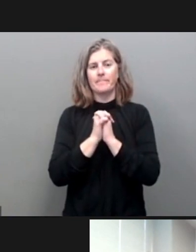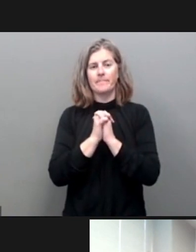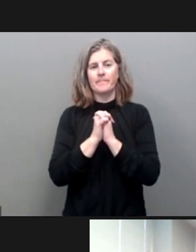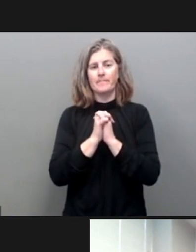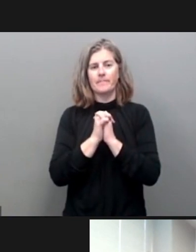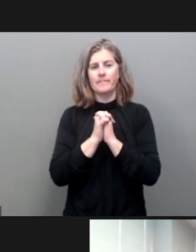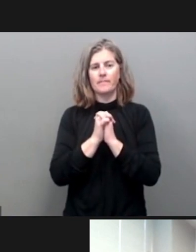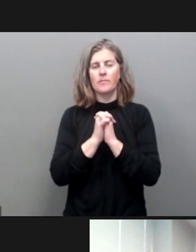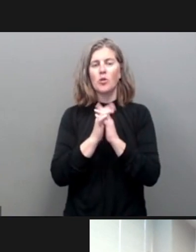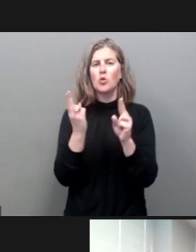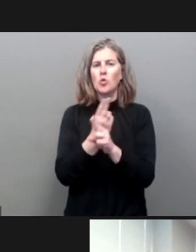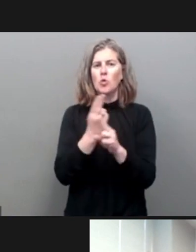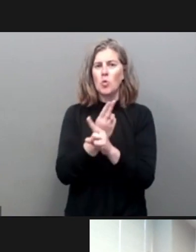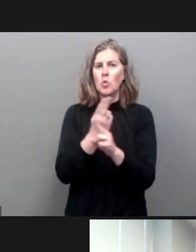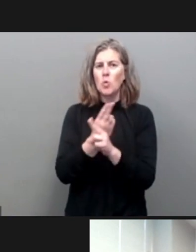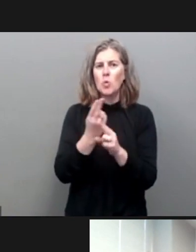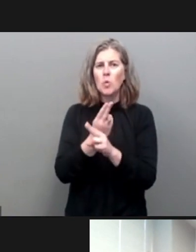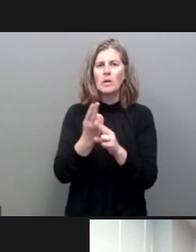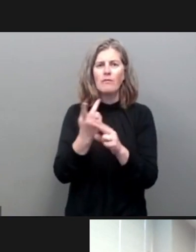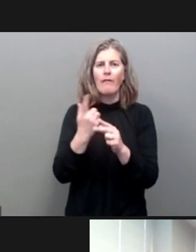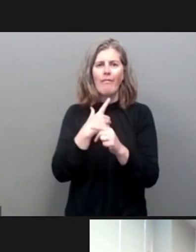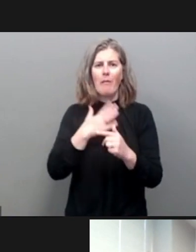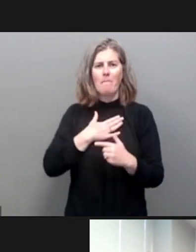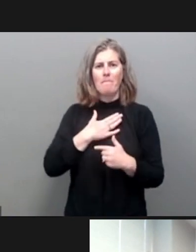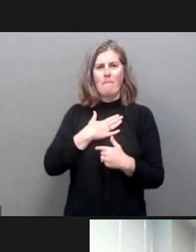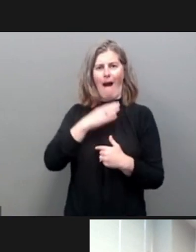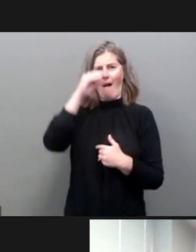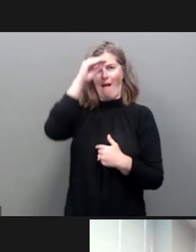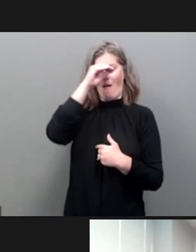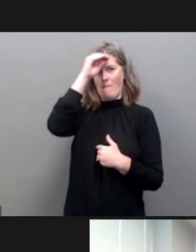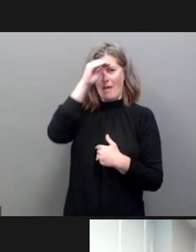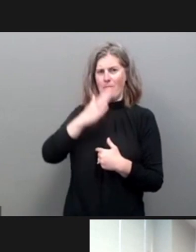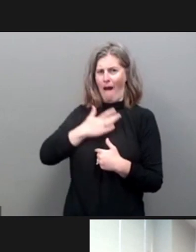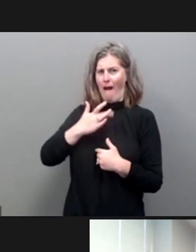take as much of the subjectivity out of the decision